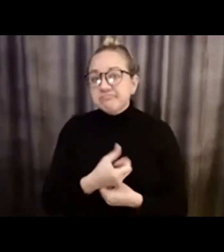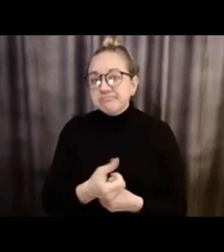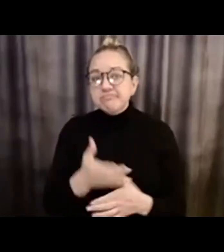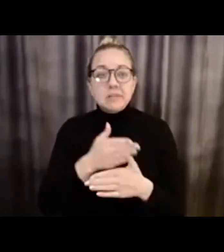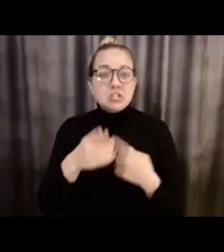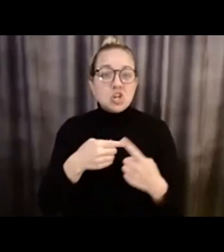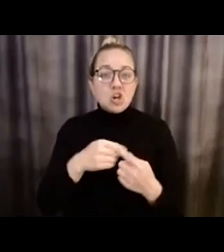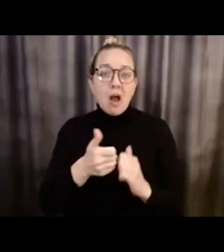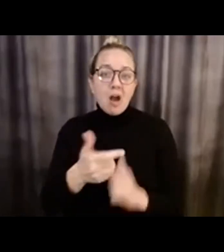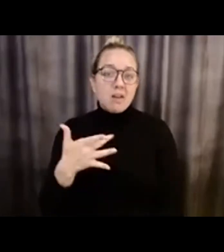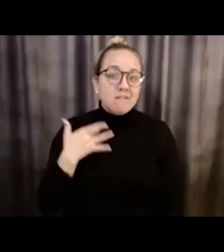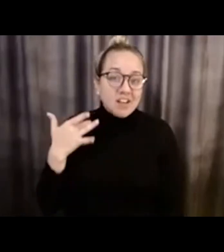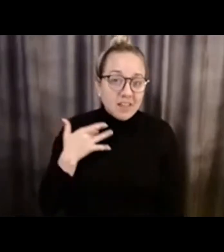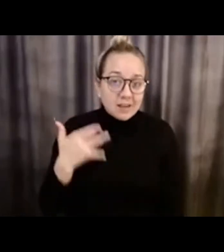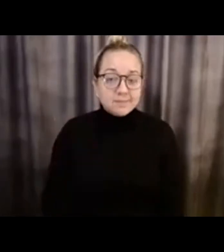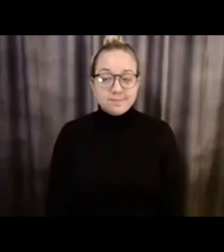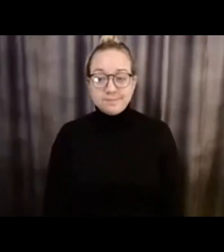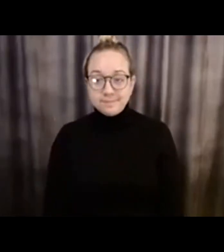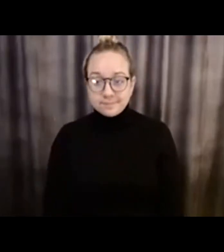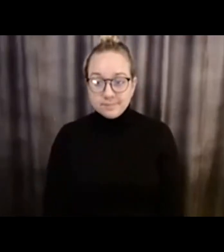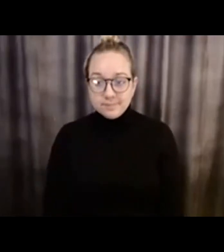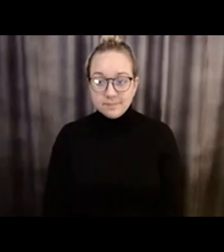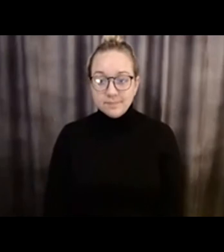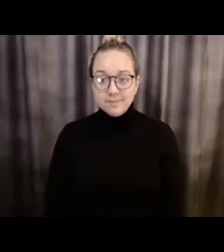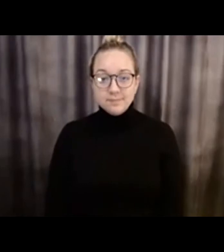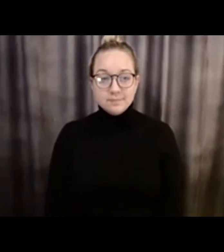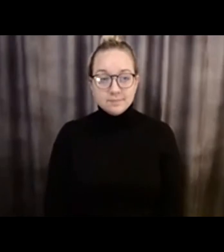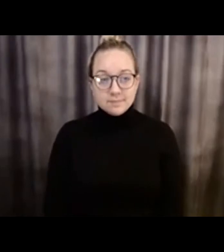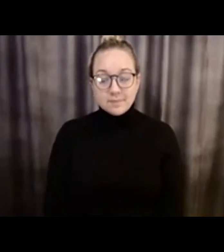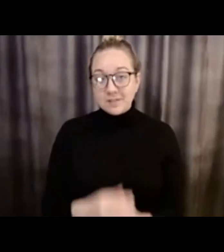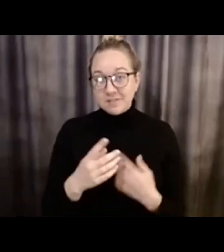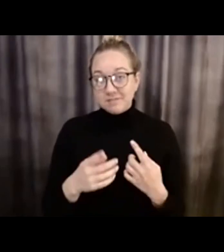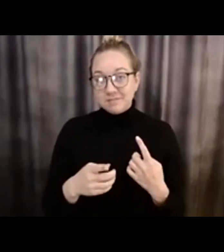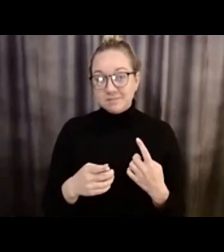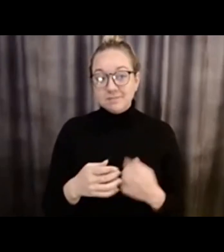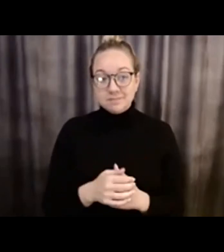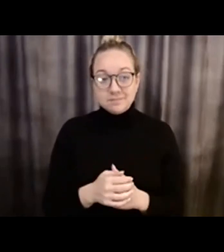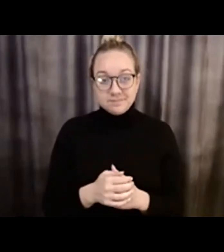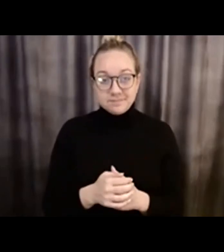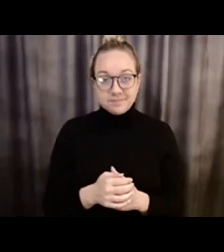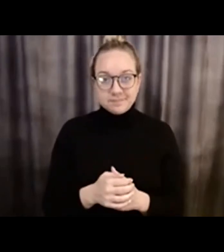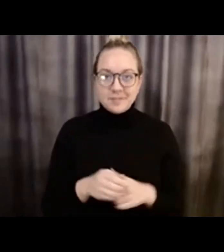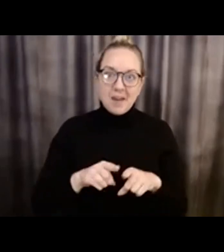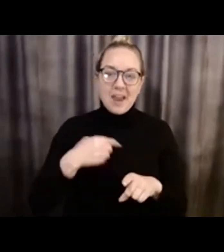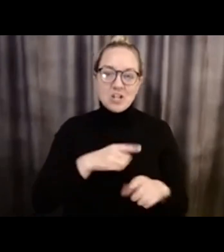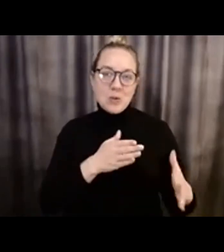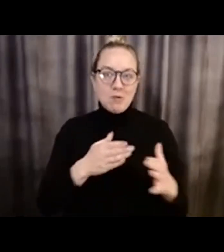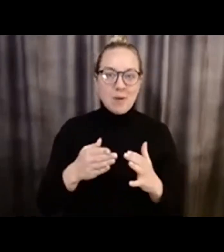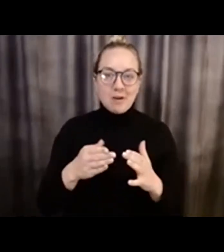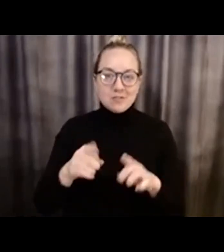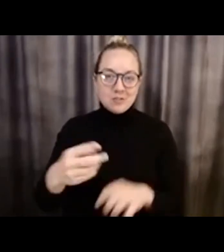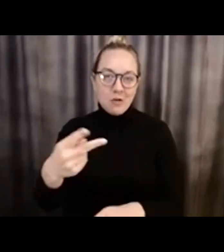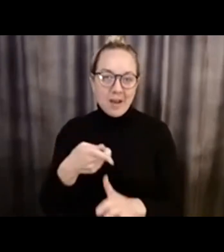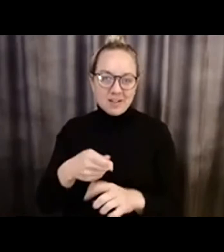our own returns to the office, whenever that may be. Join us as we support